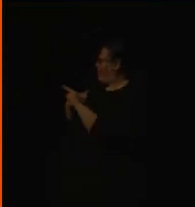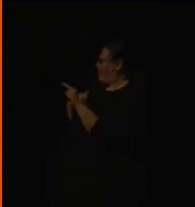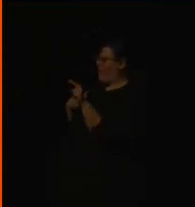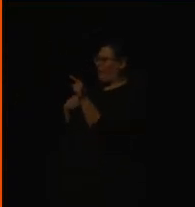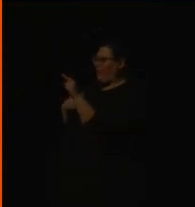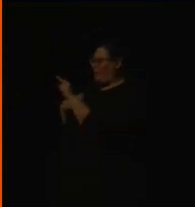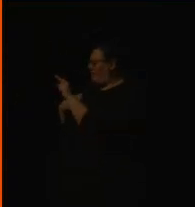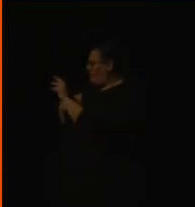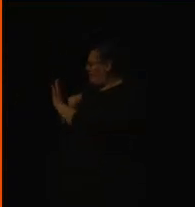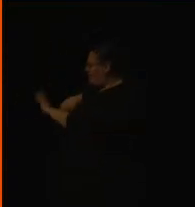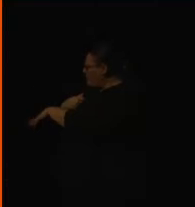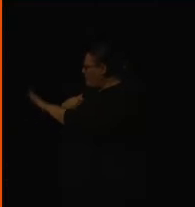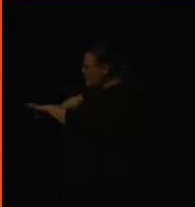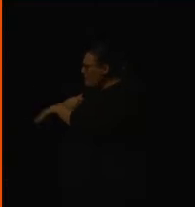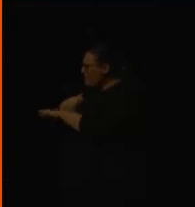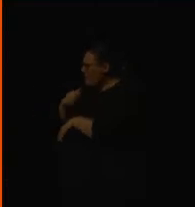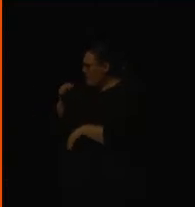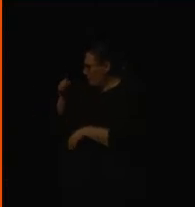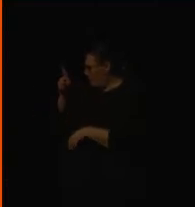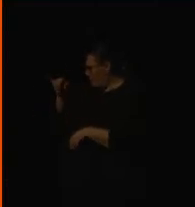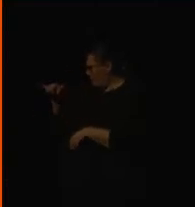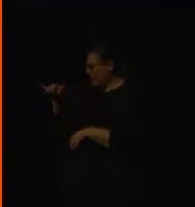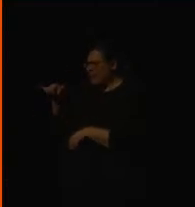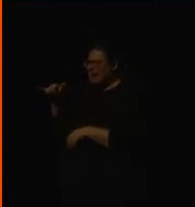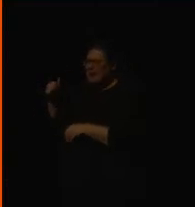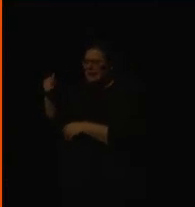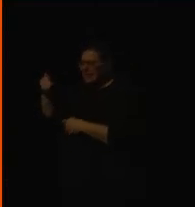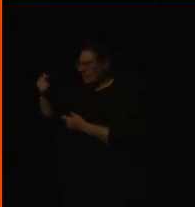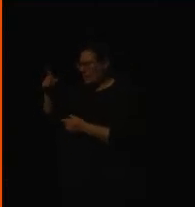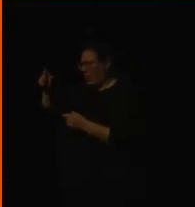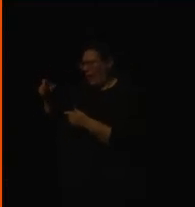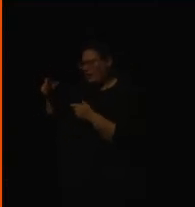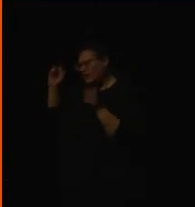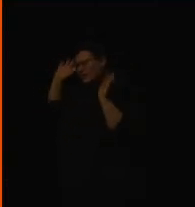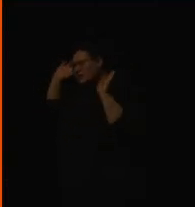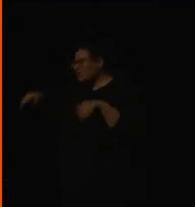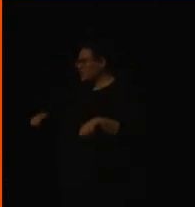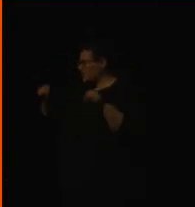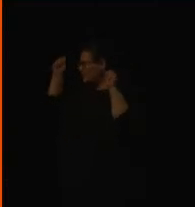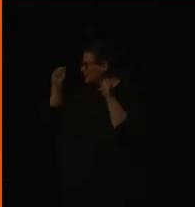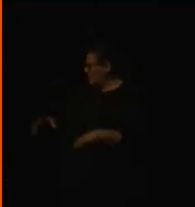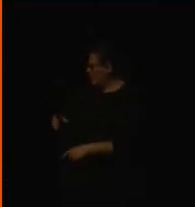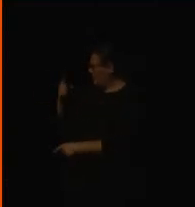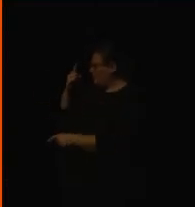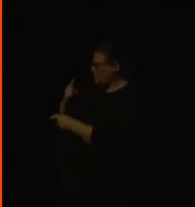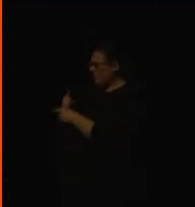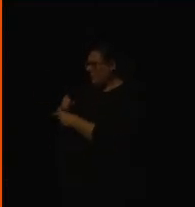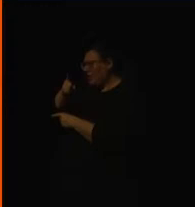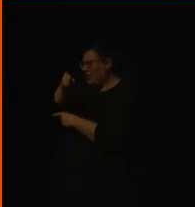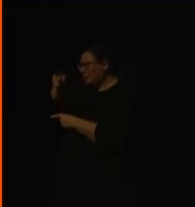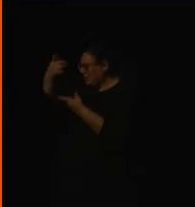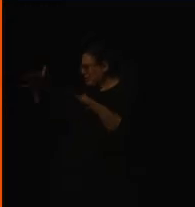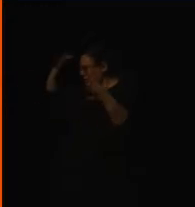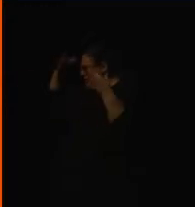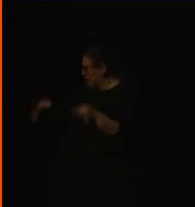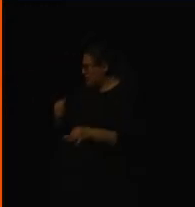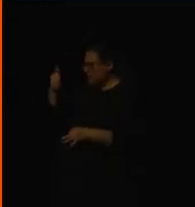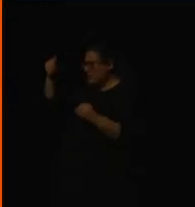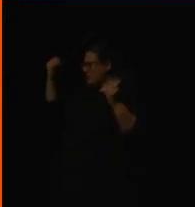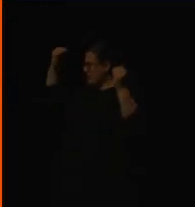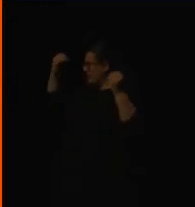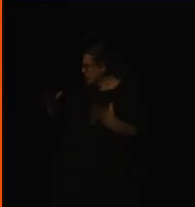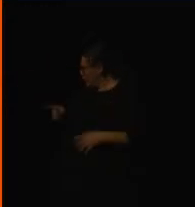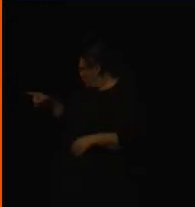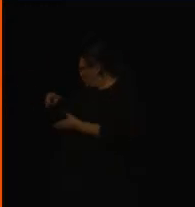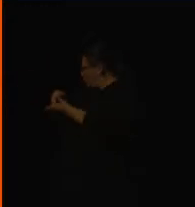Ady, you know, Ady, at some point, don't you have to let up? You know, he's made his call. He's the teacher. You're the